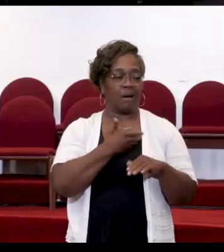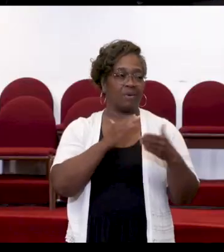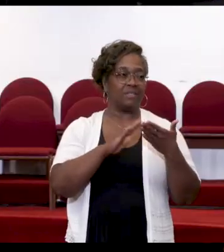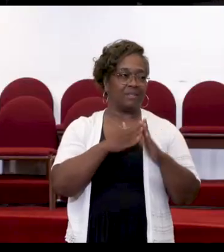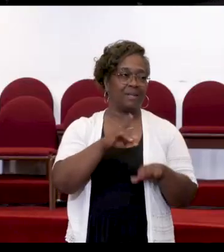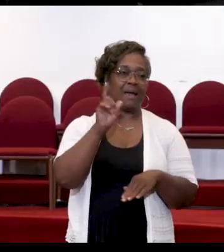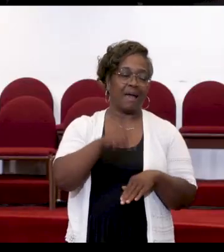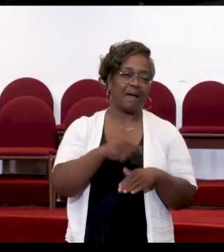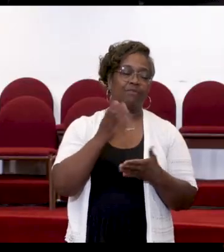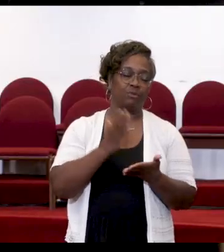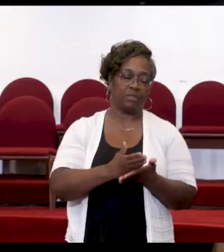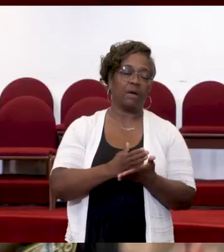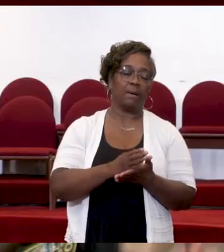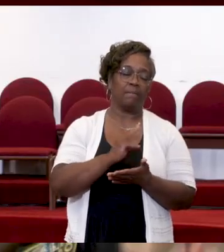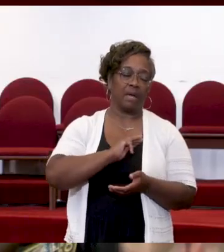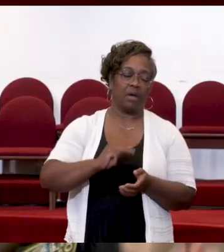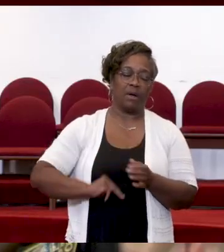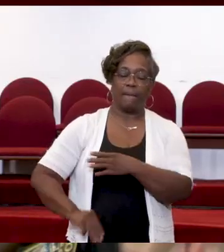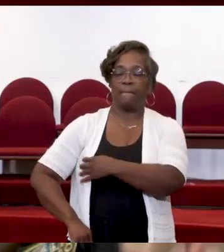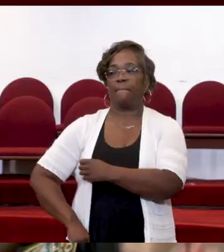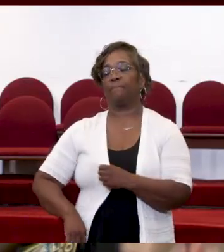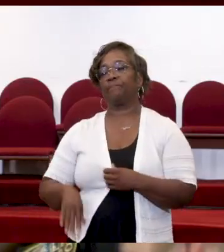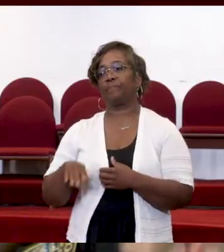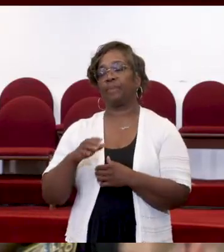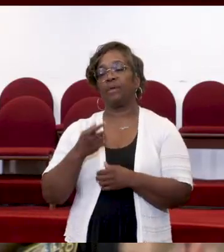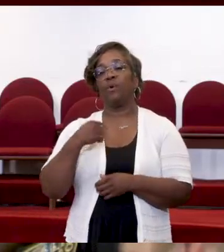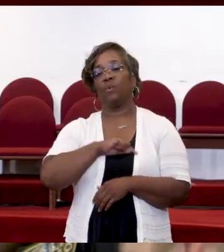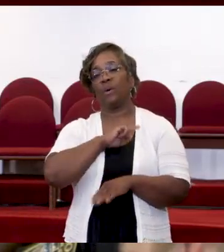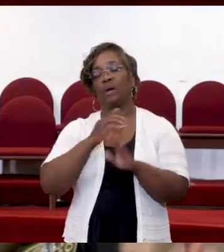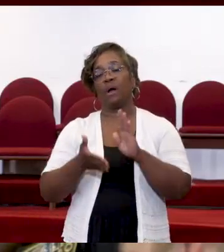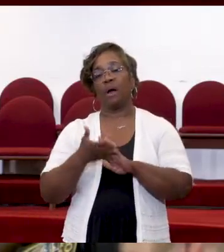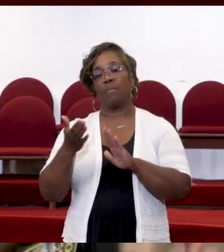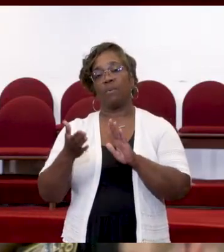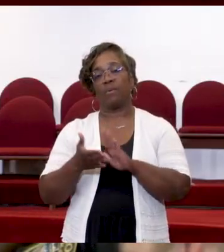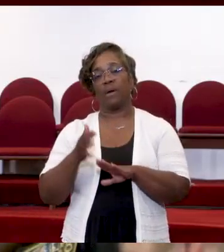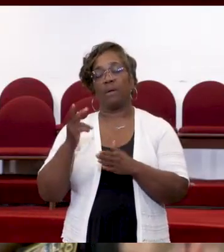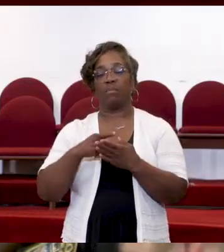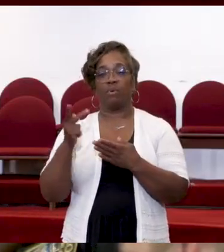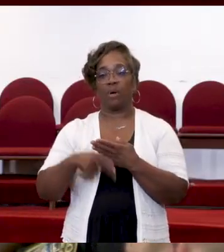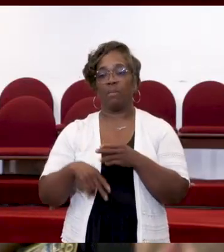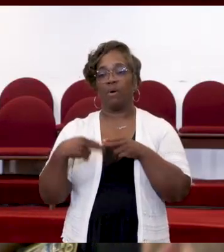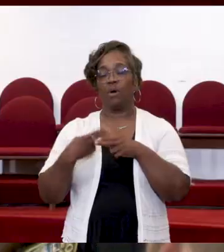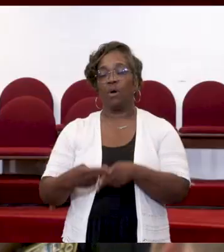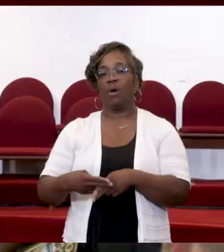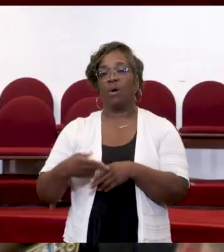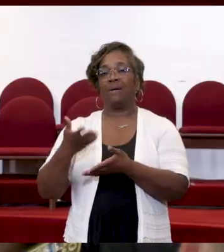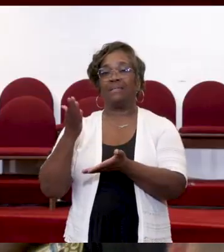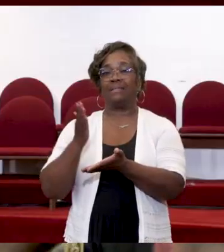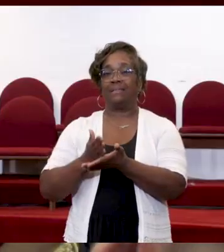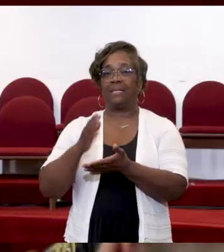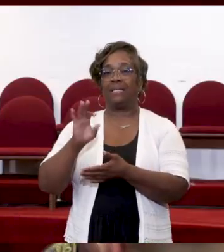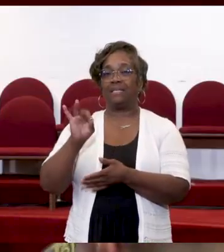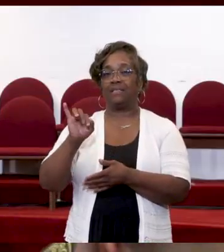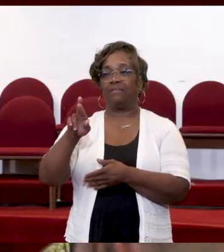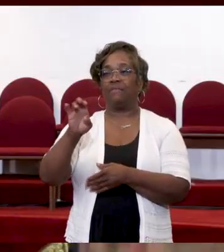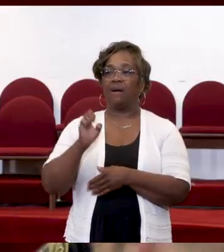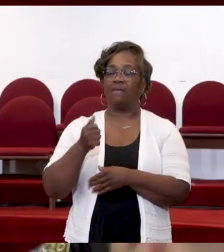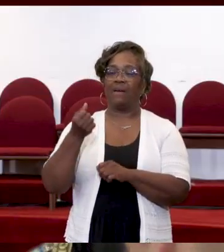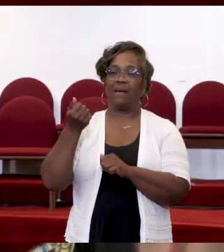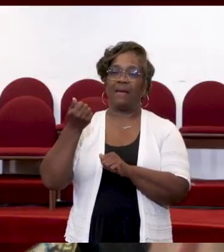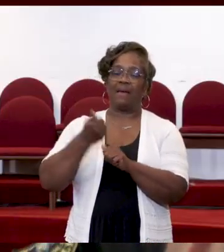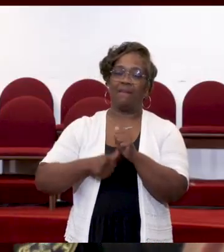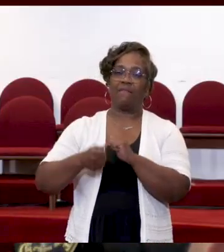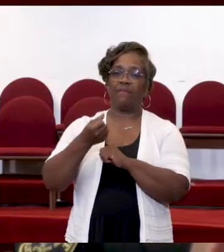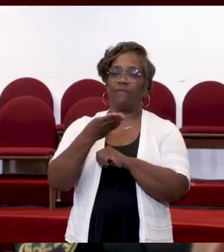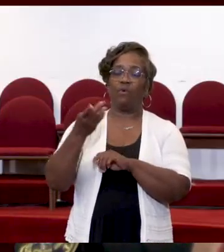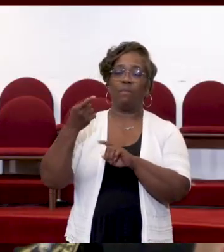Mr. Mayor. So, Ms. Jennifer, so we run a program we call Ceasefire, which every couple months we bring in 30 or 40 young